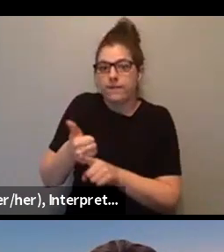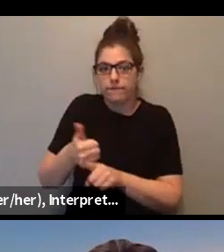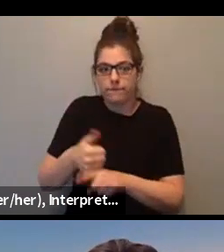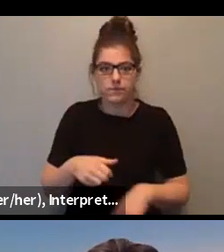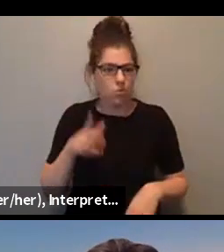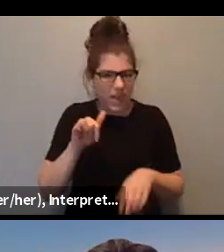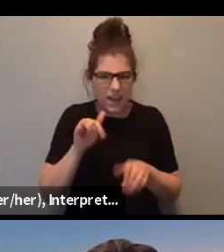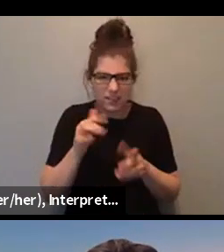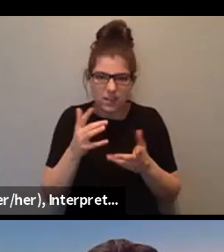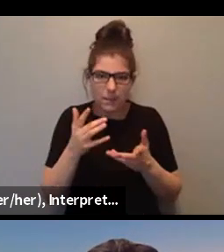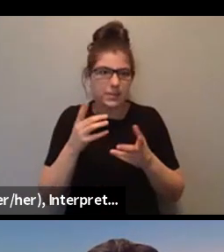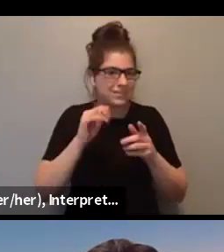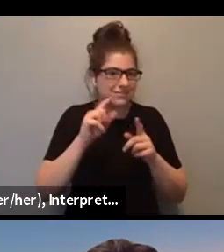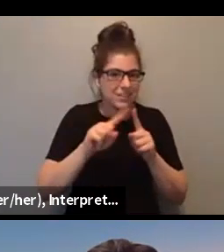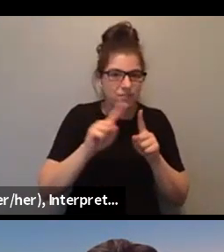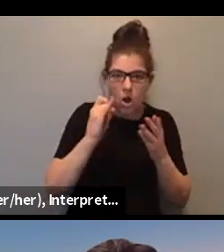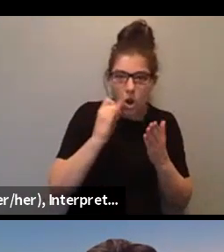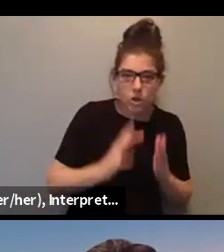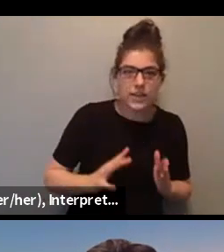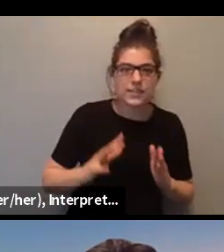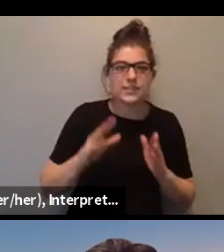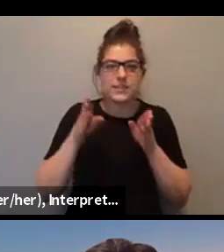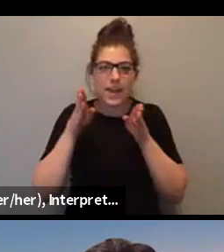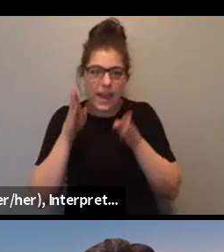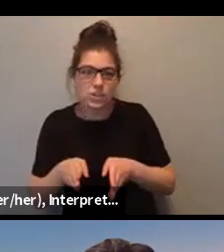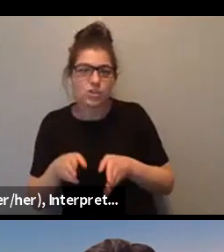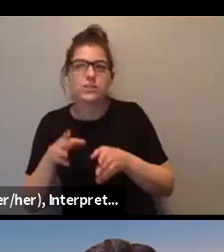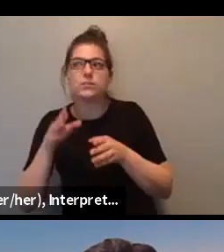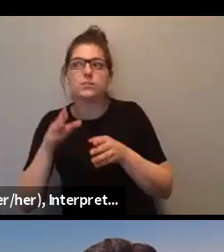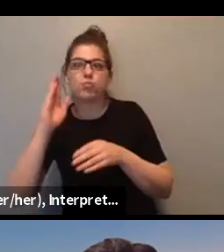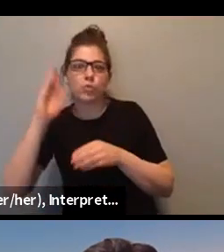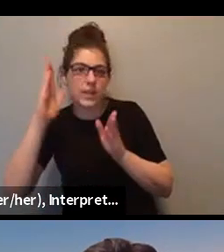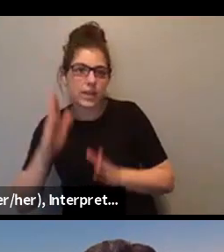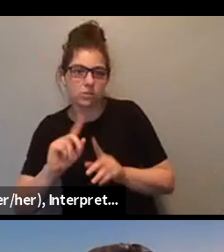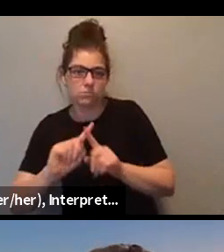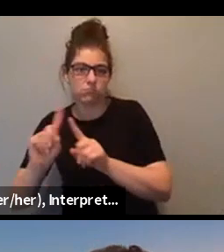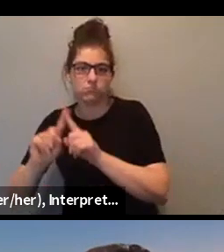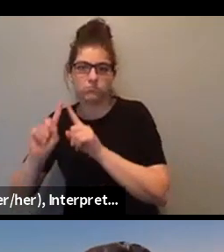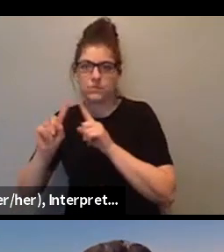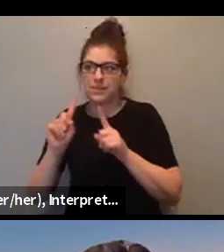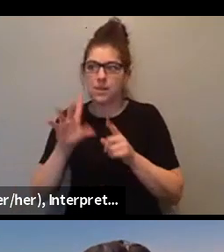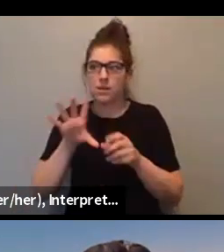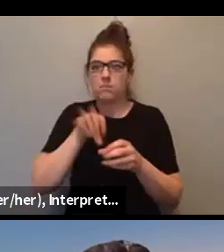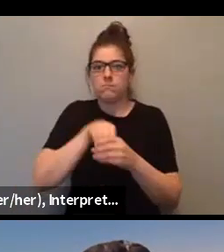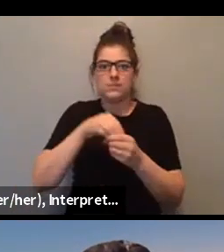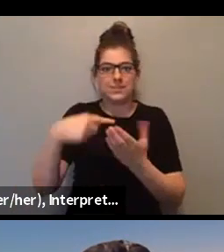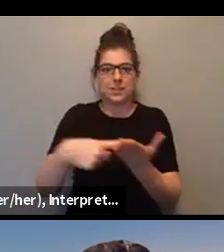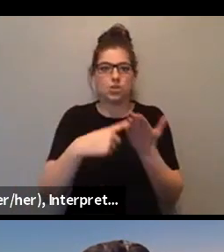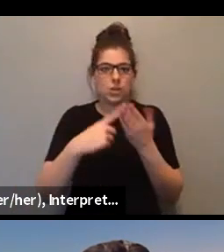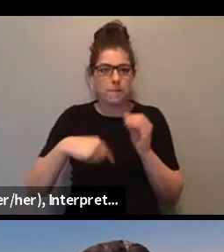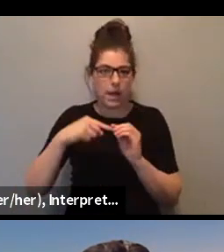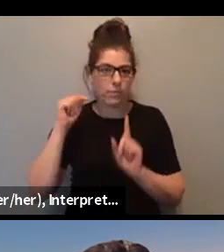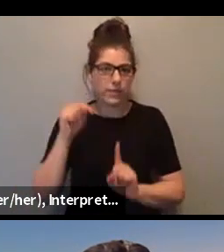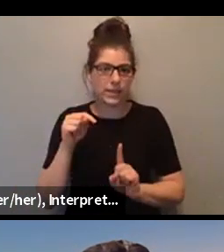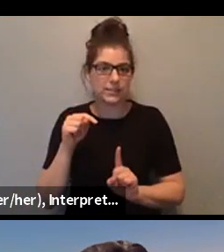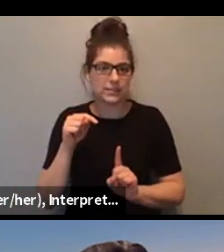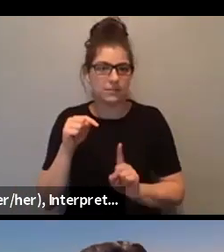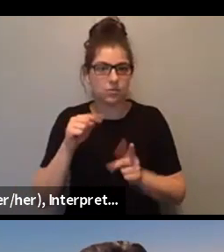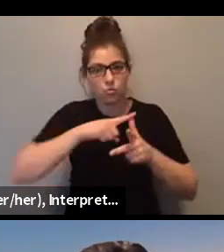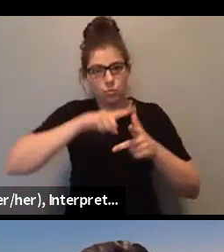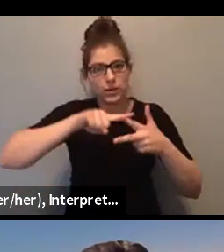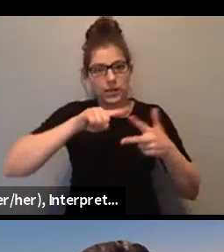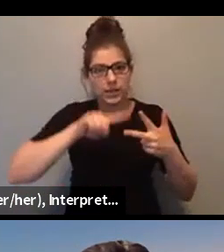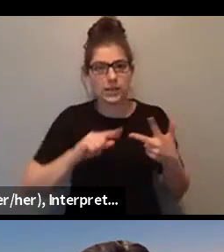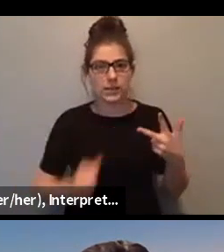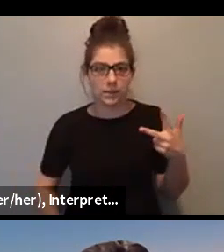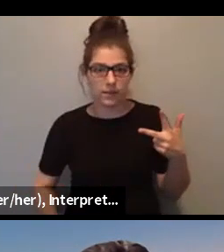and presenters, this discussion. But there are two big elements that I think should